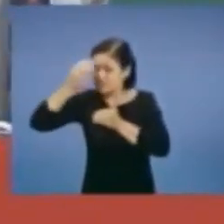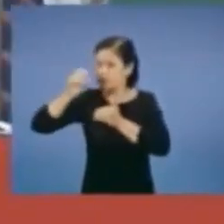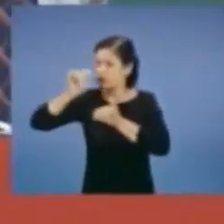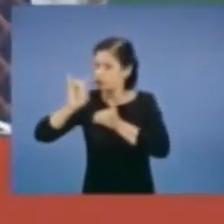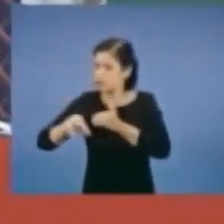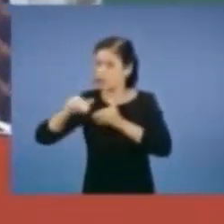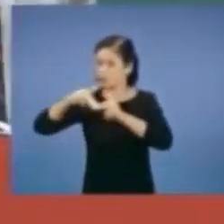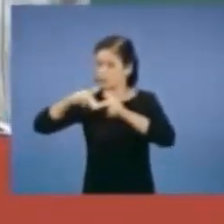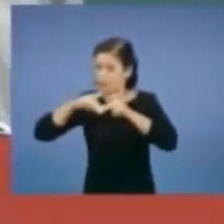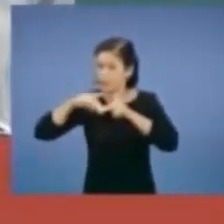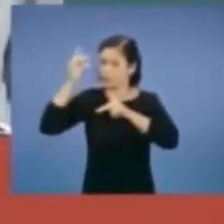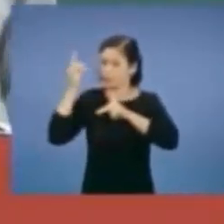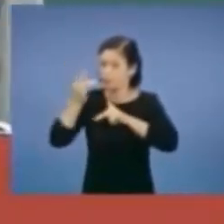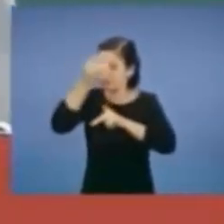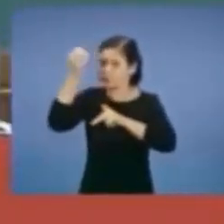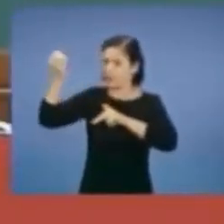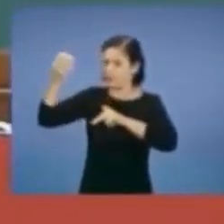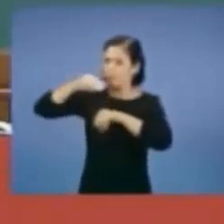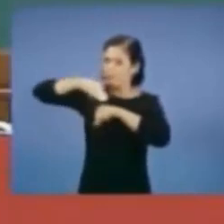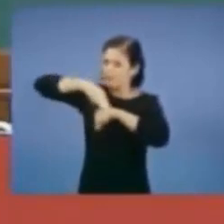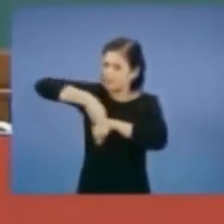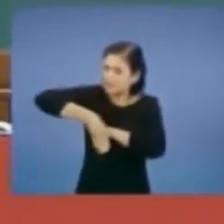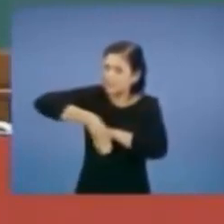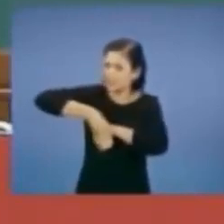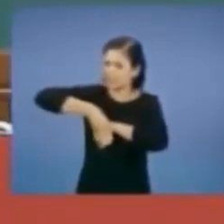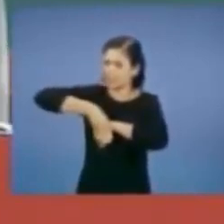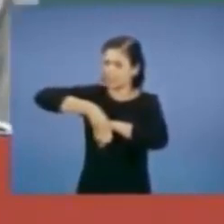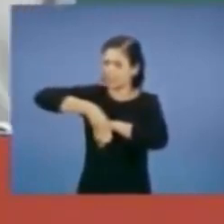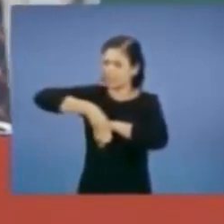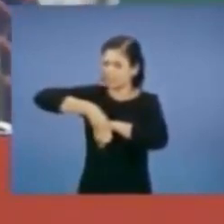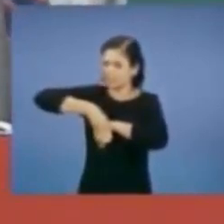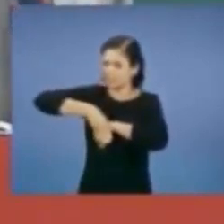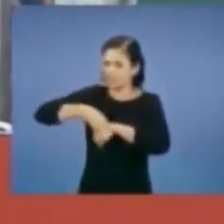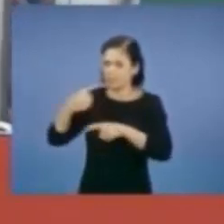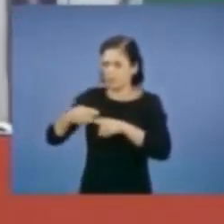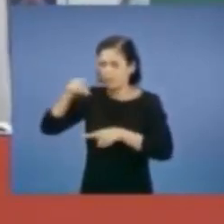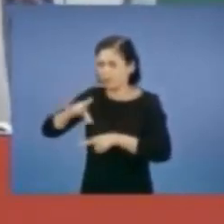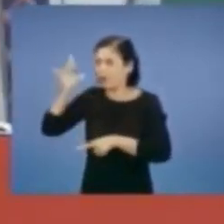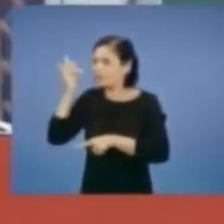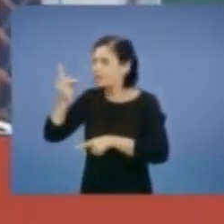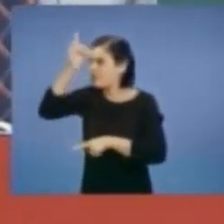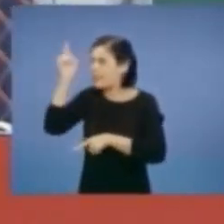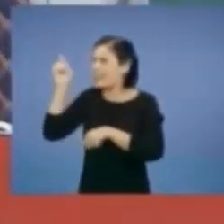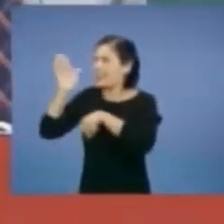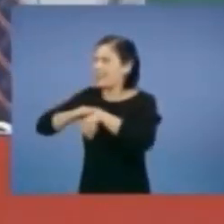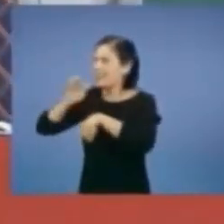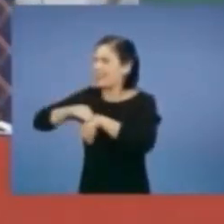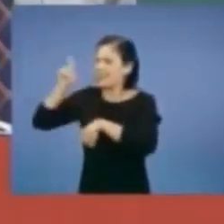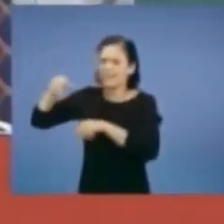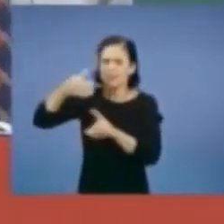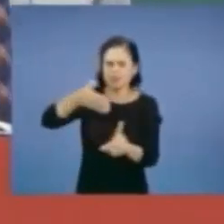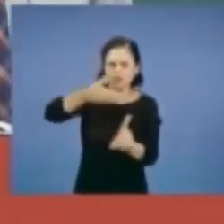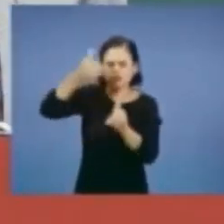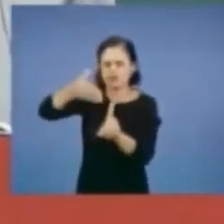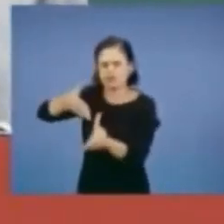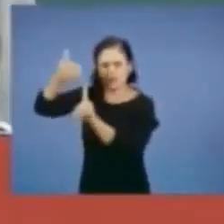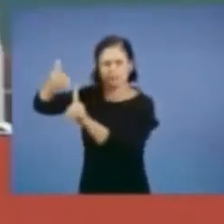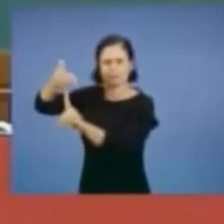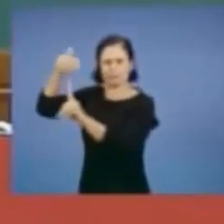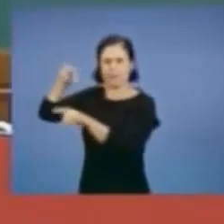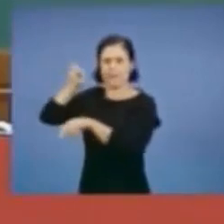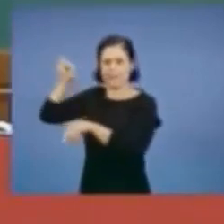is through the ministries of the Holy Spirit, or through the ministry that the Holy Spirit is going to